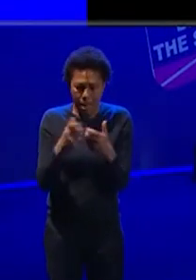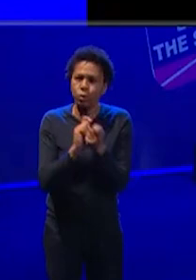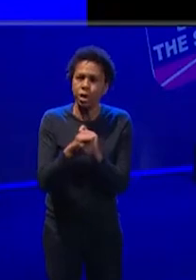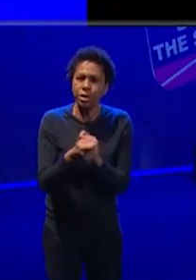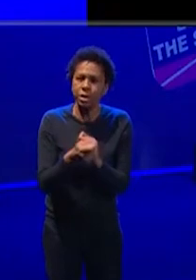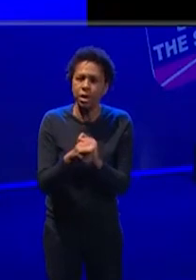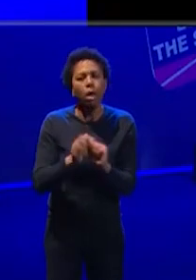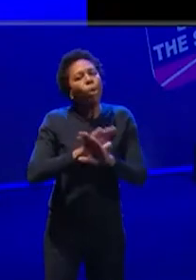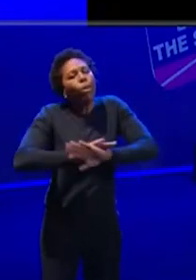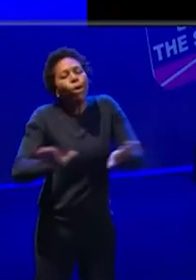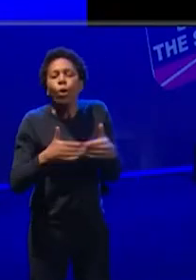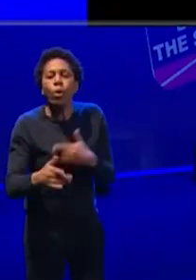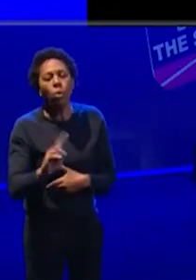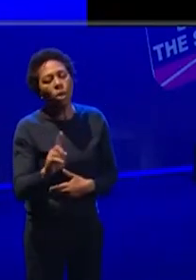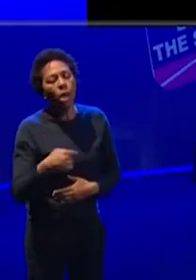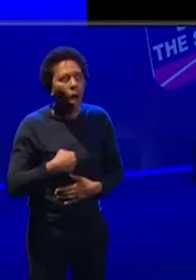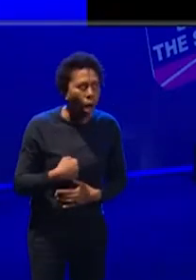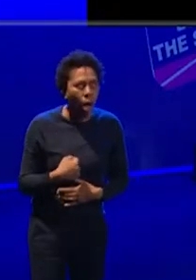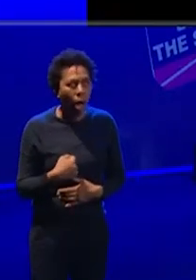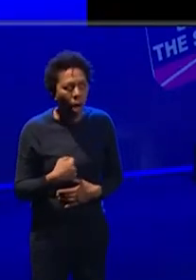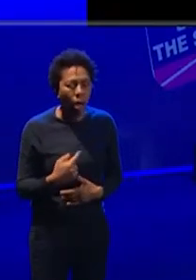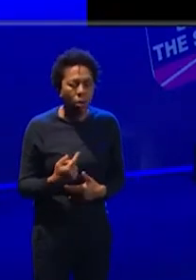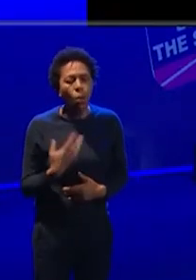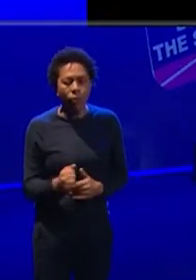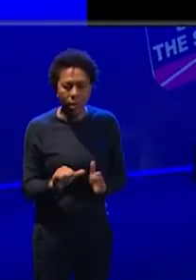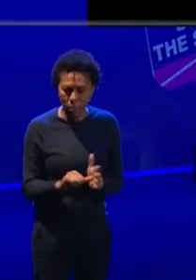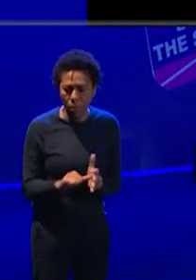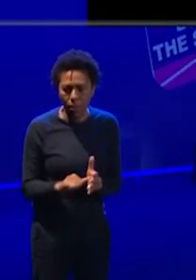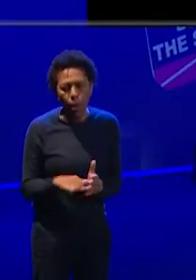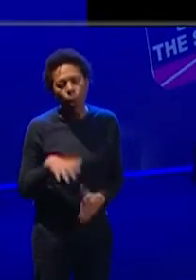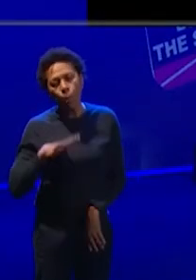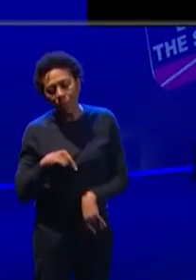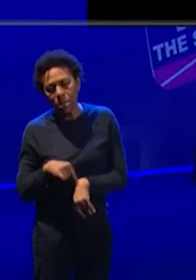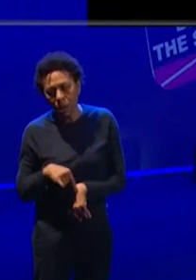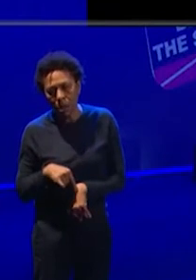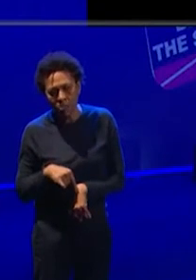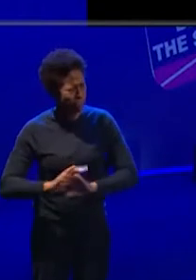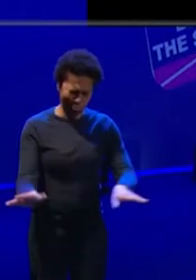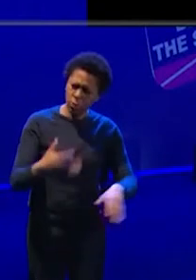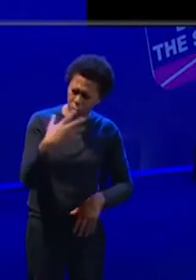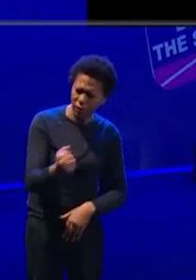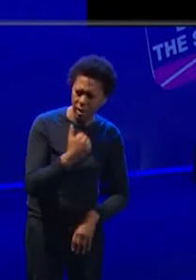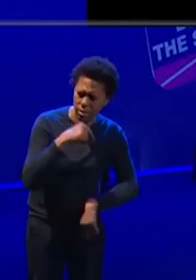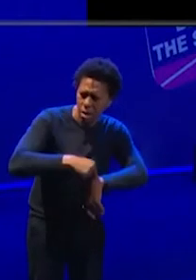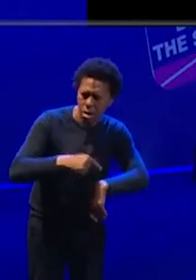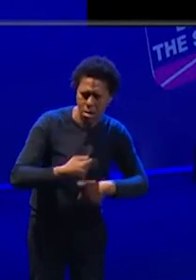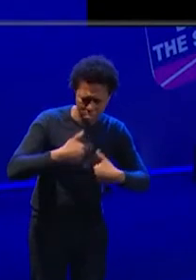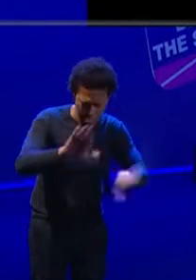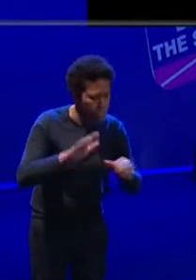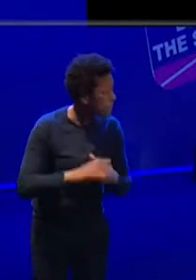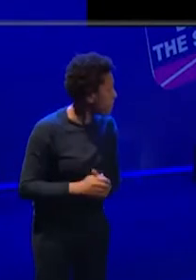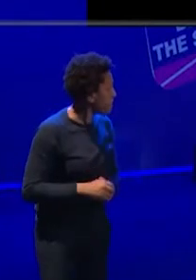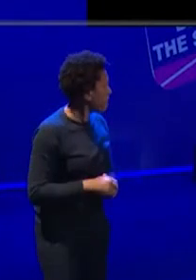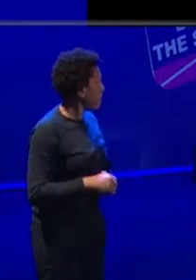it's hard, or change takes time. You've had your time. Yeah, brilliant. Yeah. Just to add on to